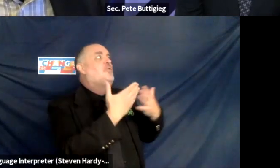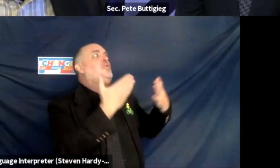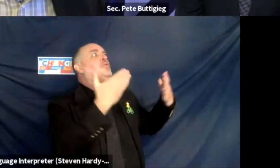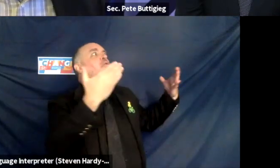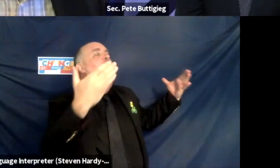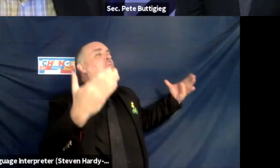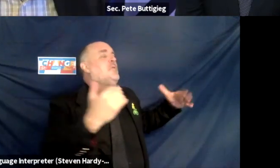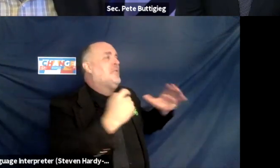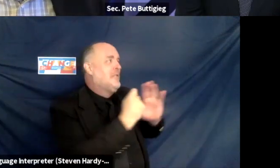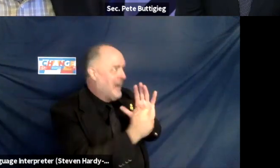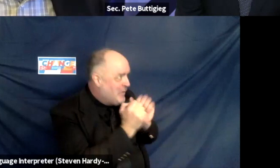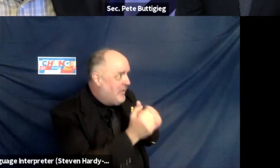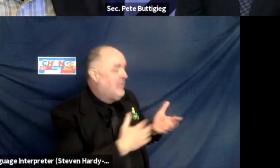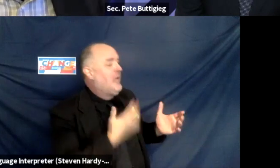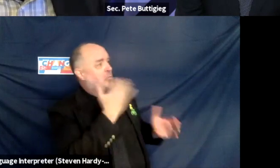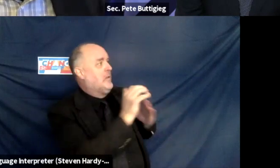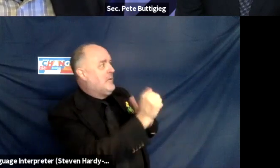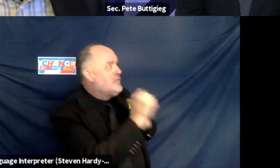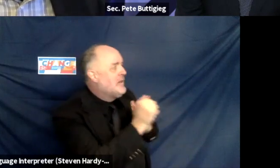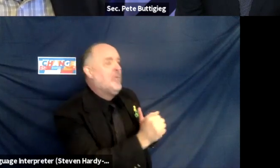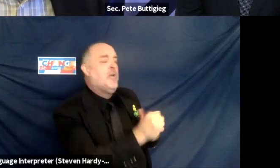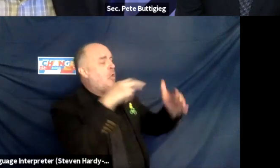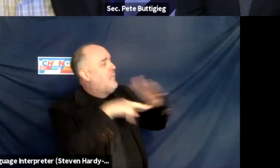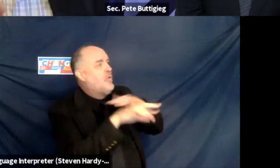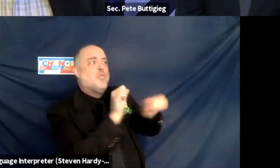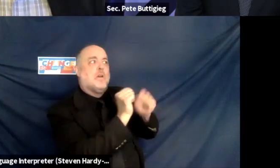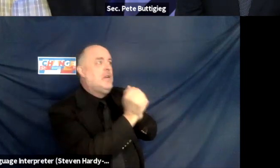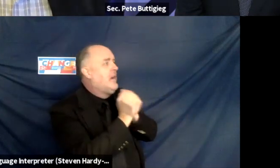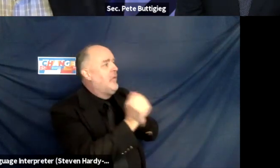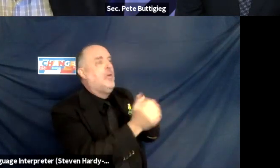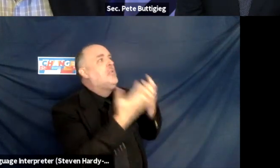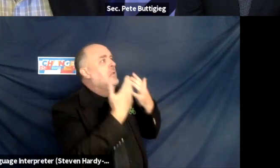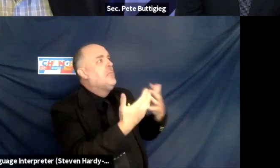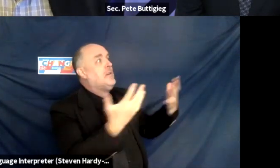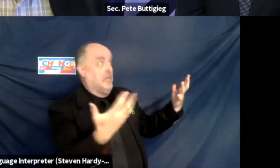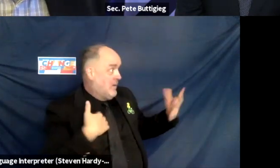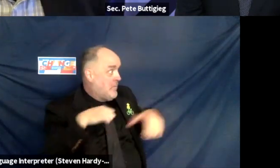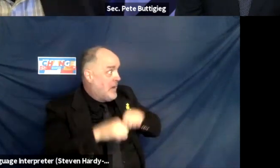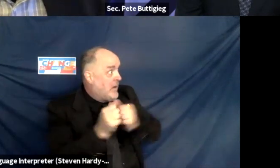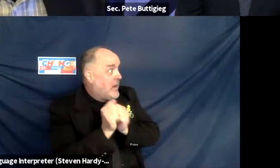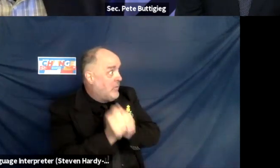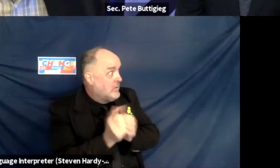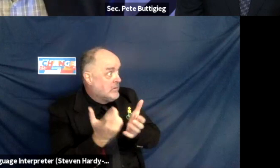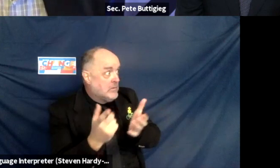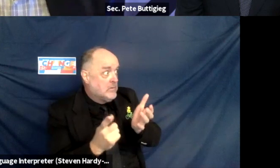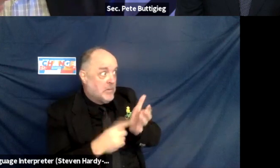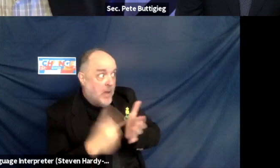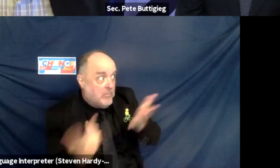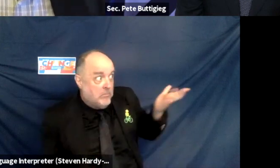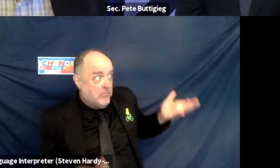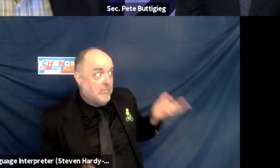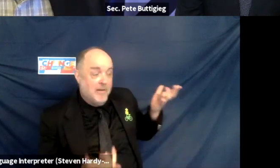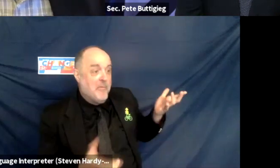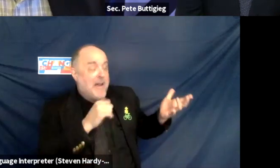today, and for your leadership. We look forward to working with you. Can we go on a bike ride sometime? I promise we don't have to